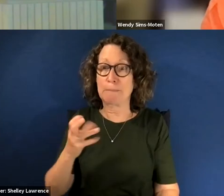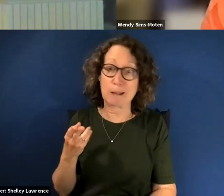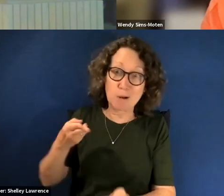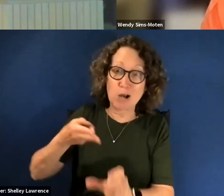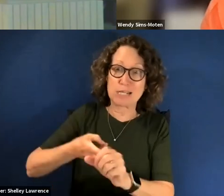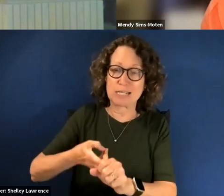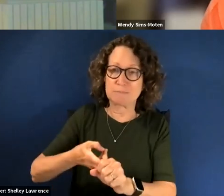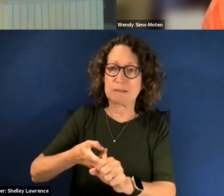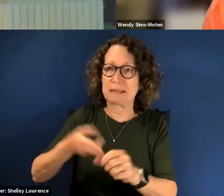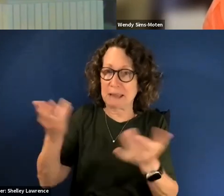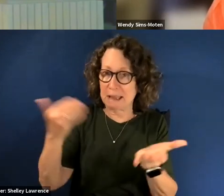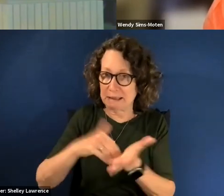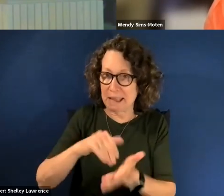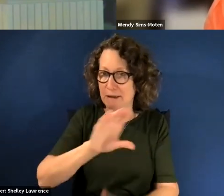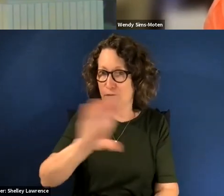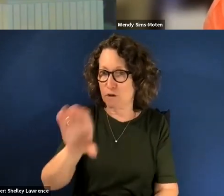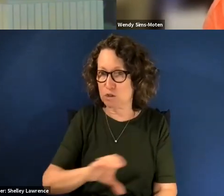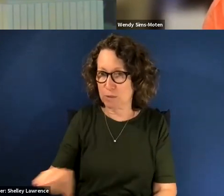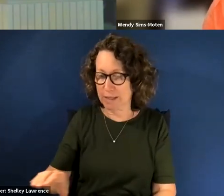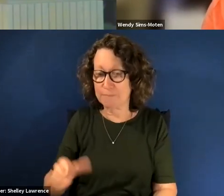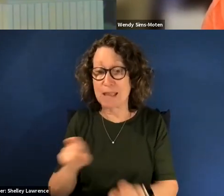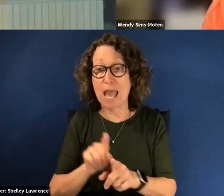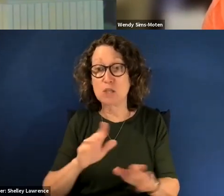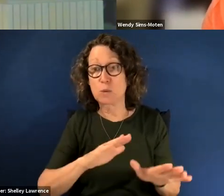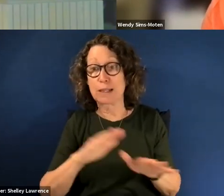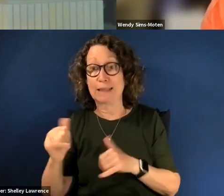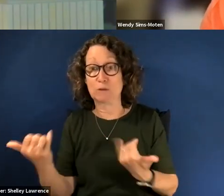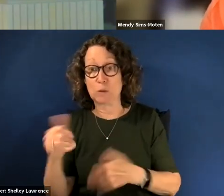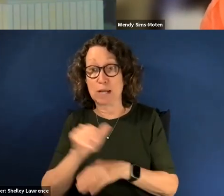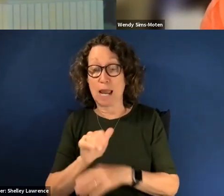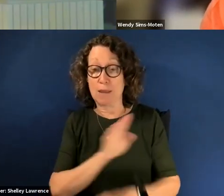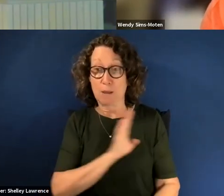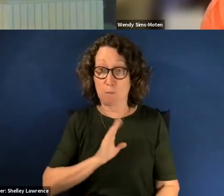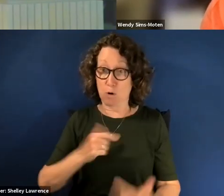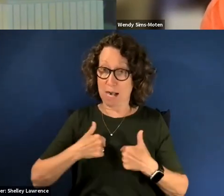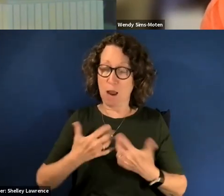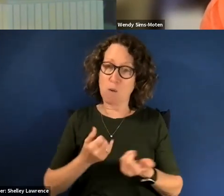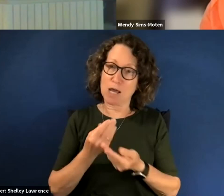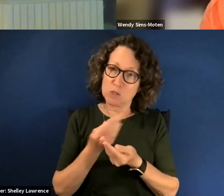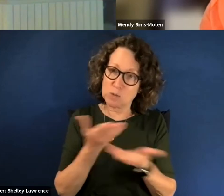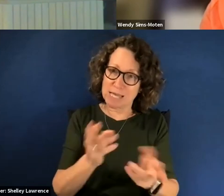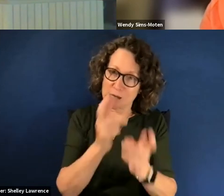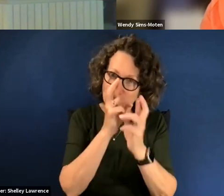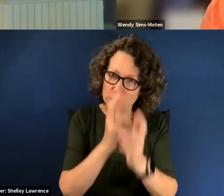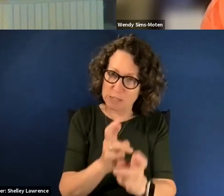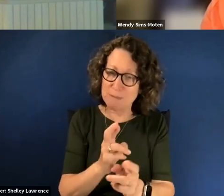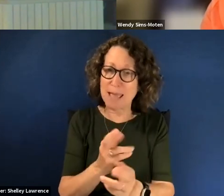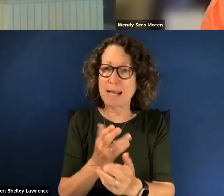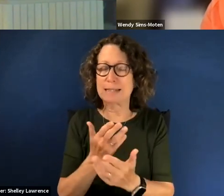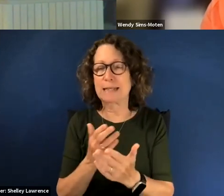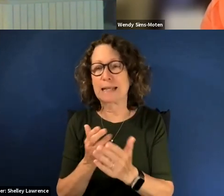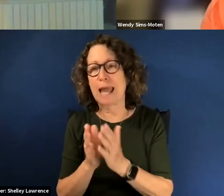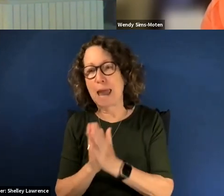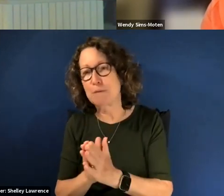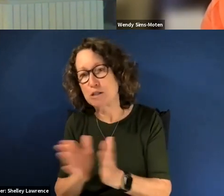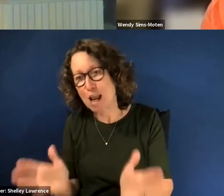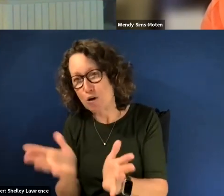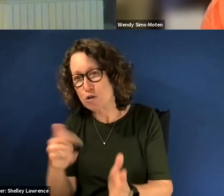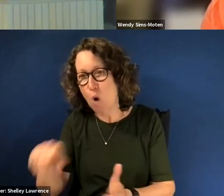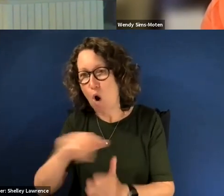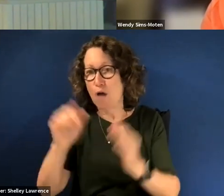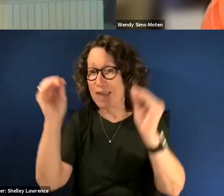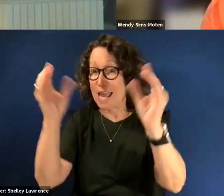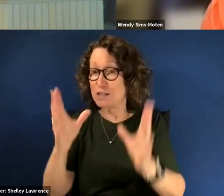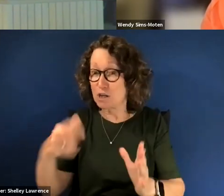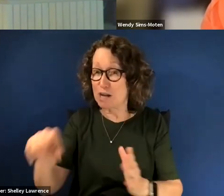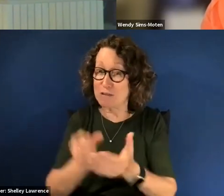participating virtually. And as we adjourn tonight, the board and I want to send our respect, admiration, and encouragement to all the educators